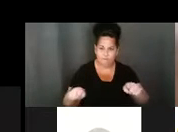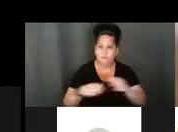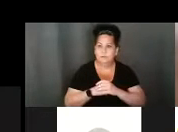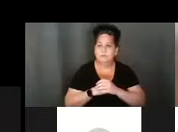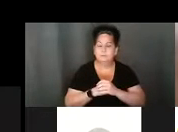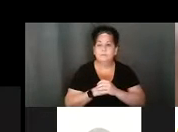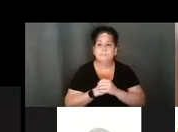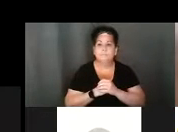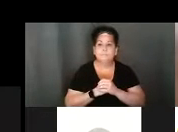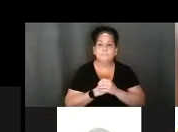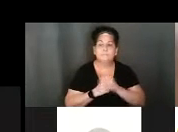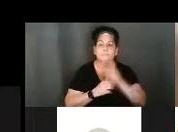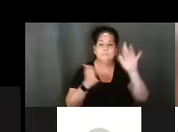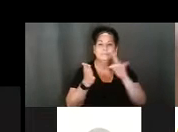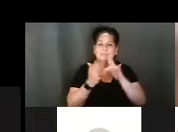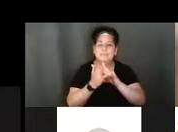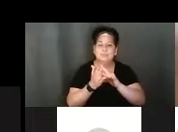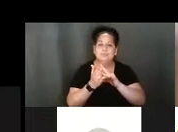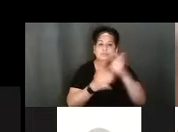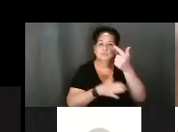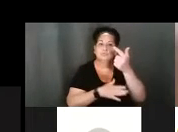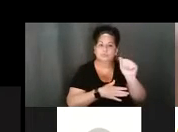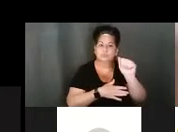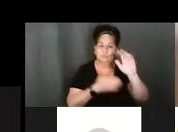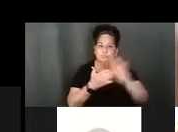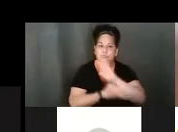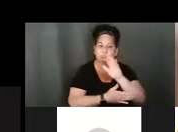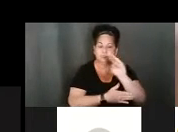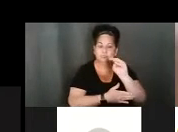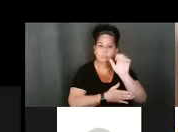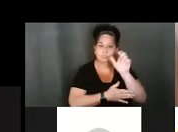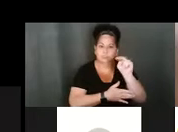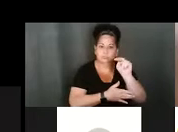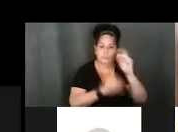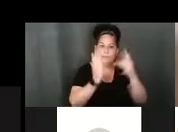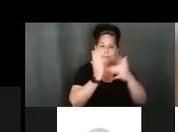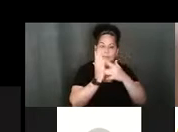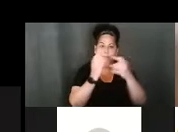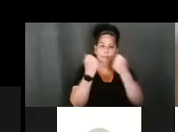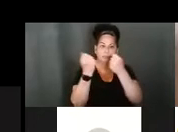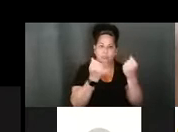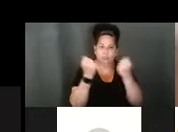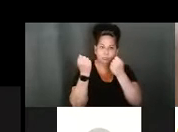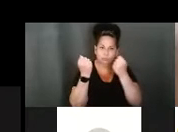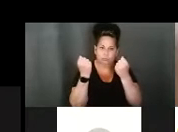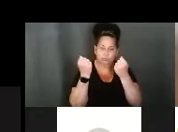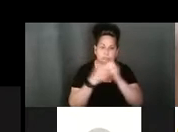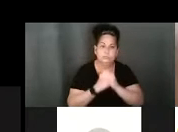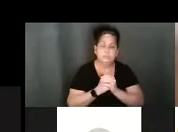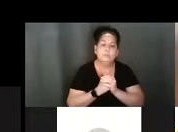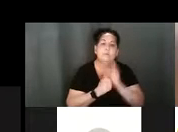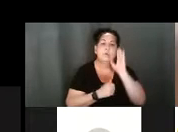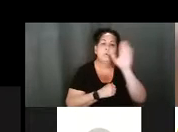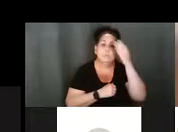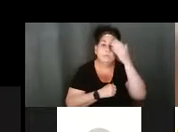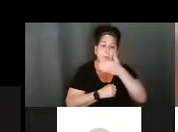Macon Tech Drive. And it's going to be in front of Building K. So again,